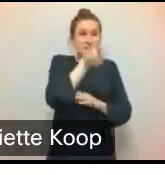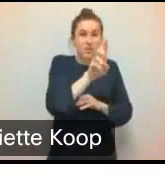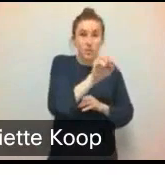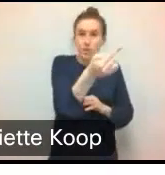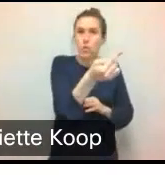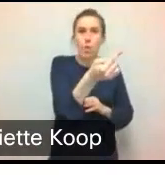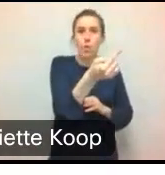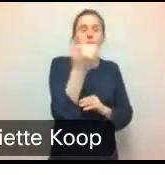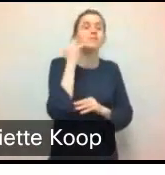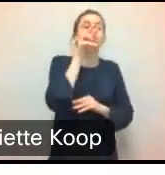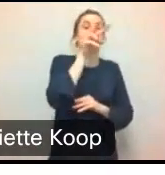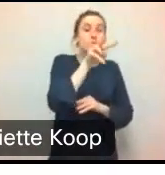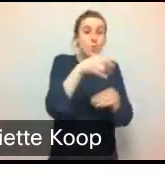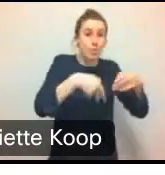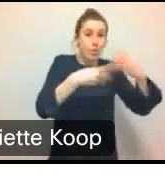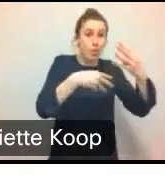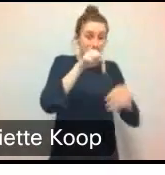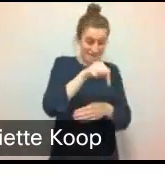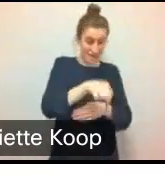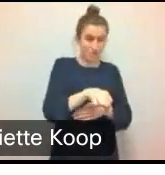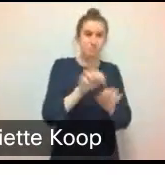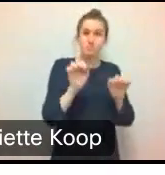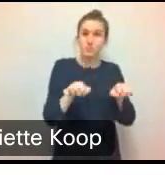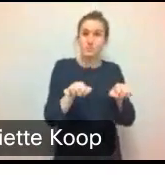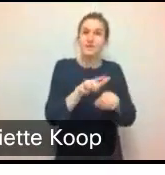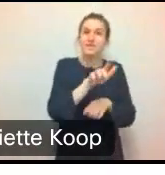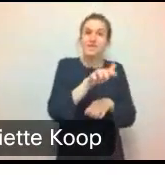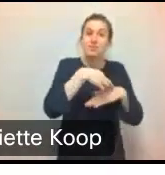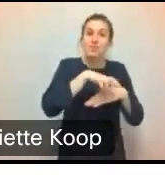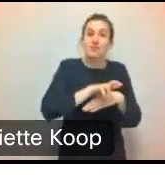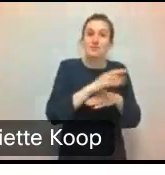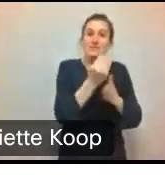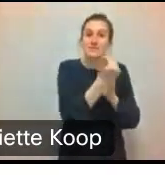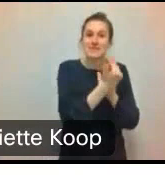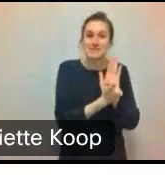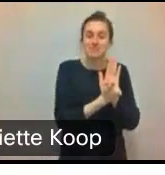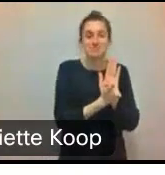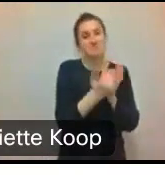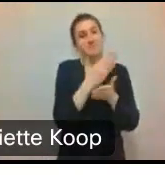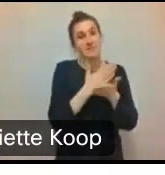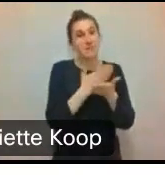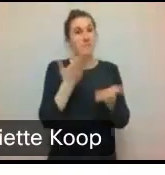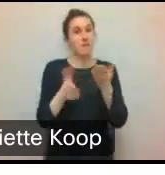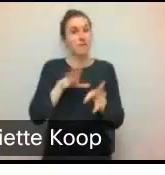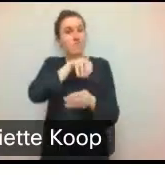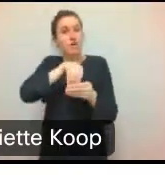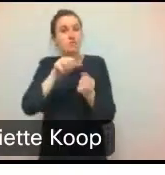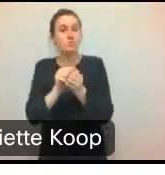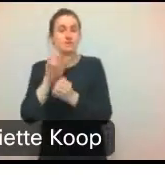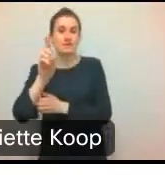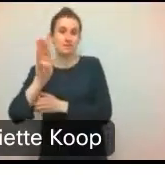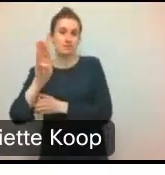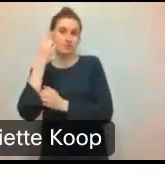and click on them. Yeah, some of them might be articles in in databases that are only subscribed by